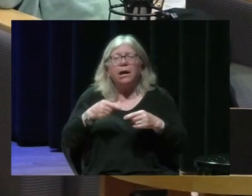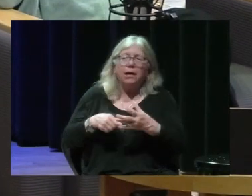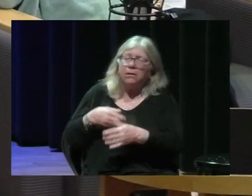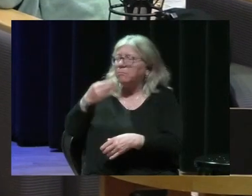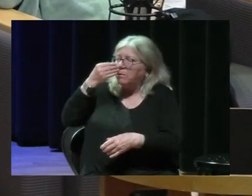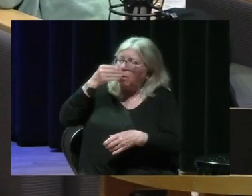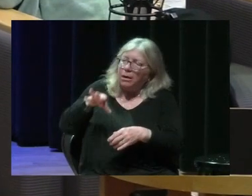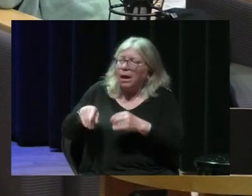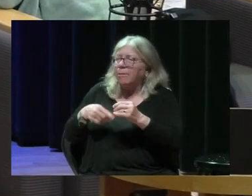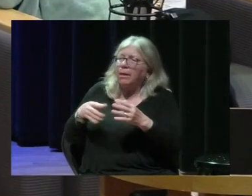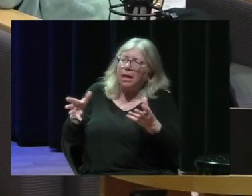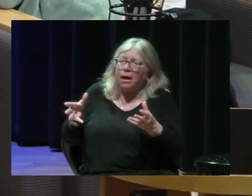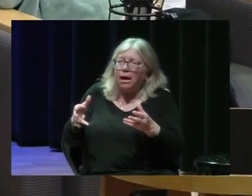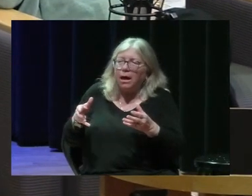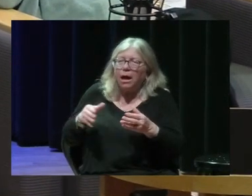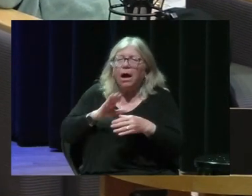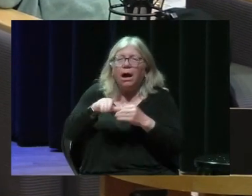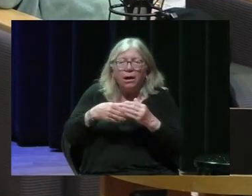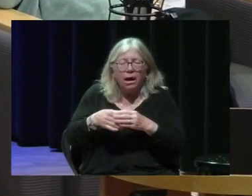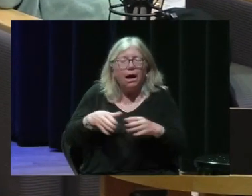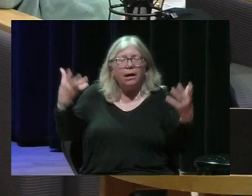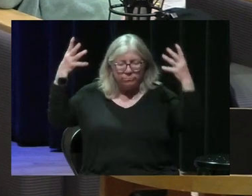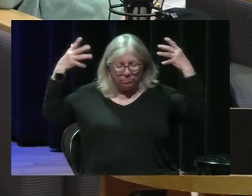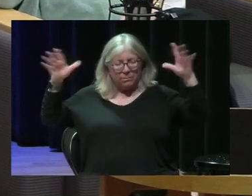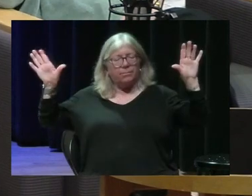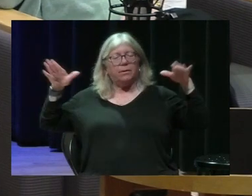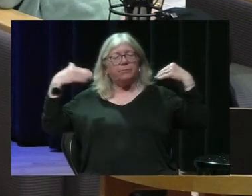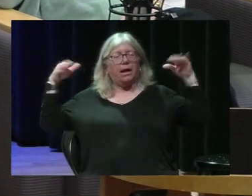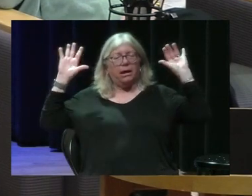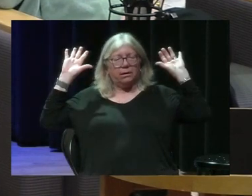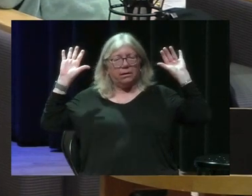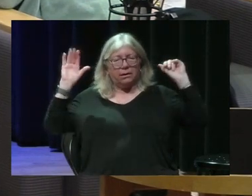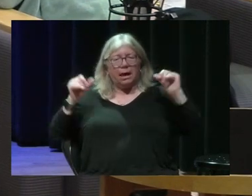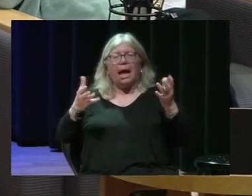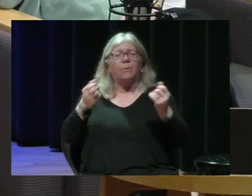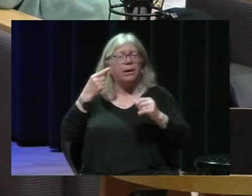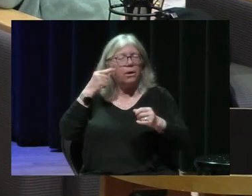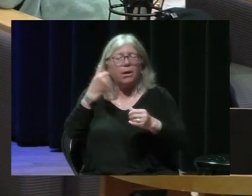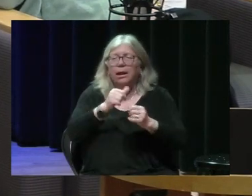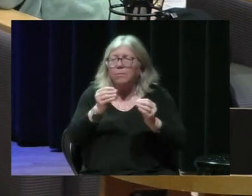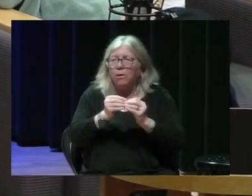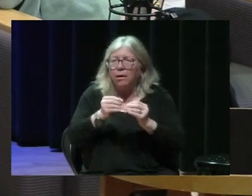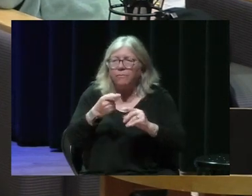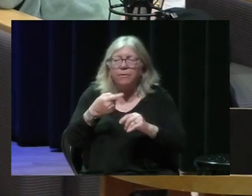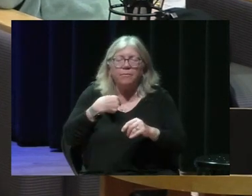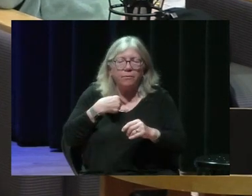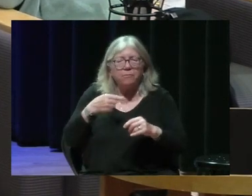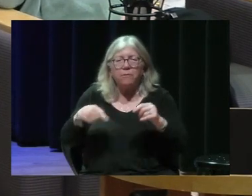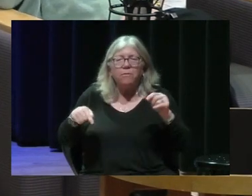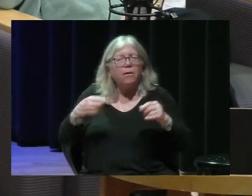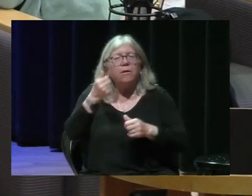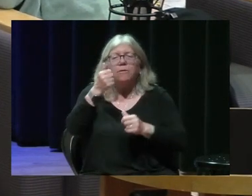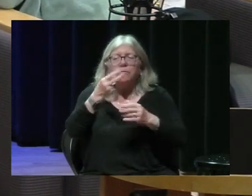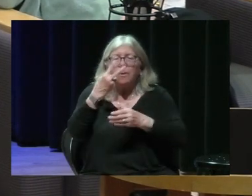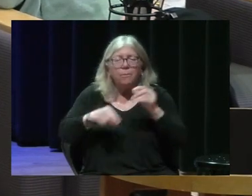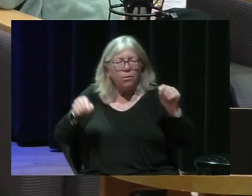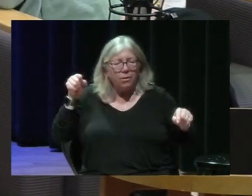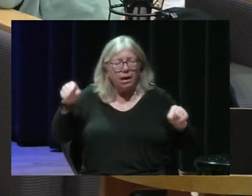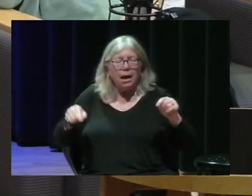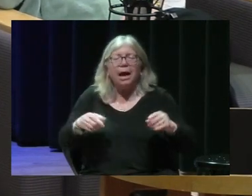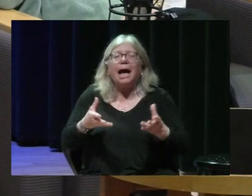die. All of them. I'm done with that. I don't want to hear it anymore from either side. I don't want to hear